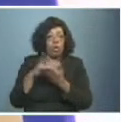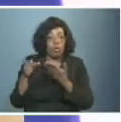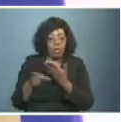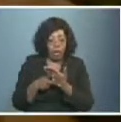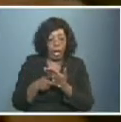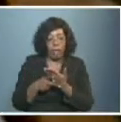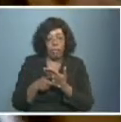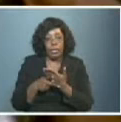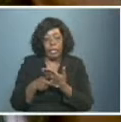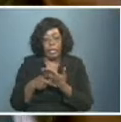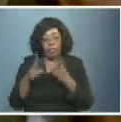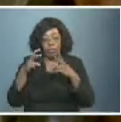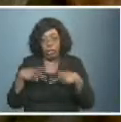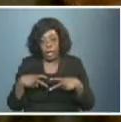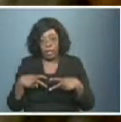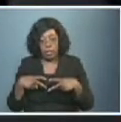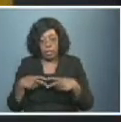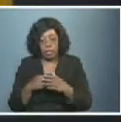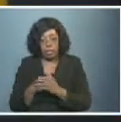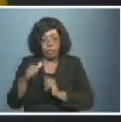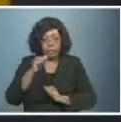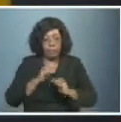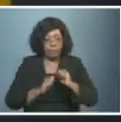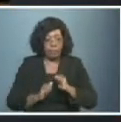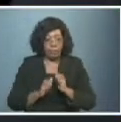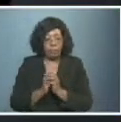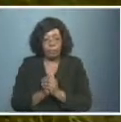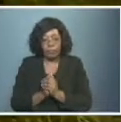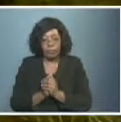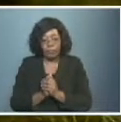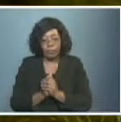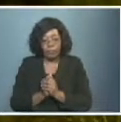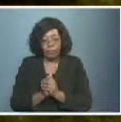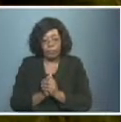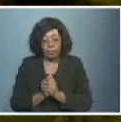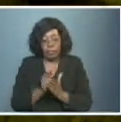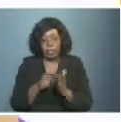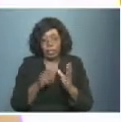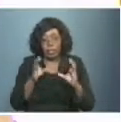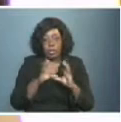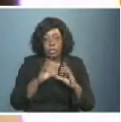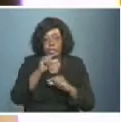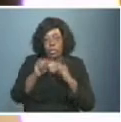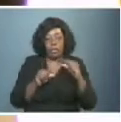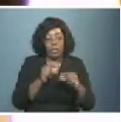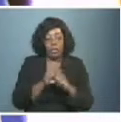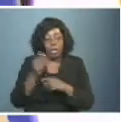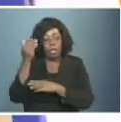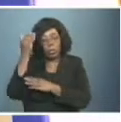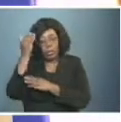with options in navigation and engineering. These certifications are globally